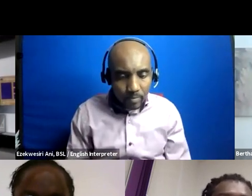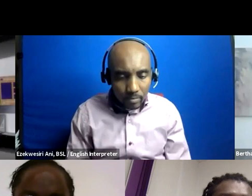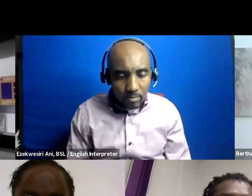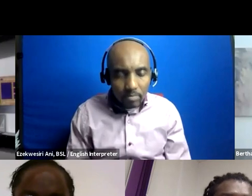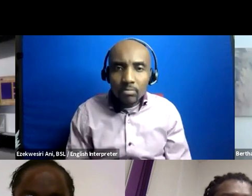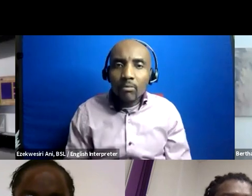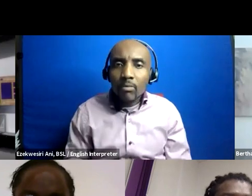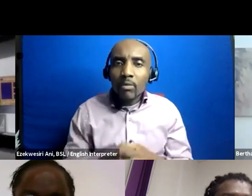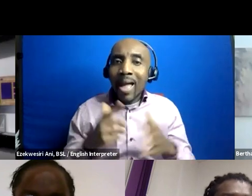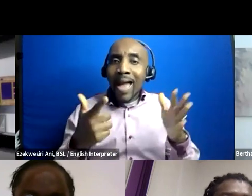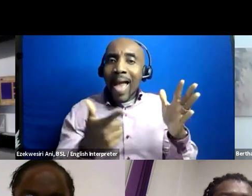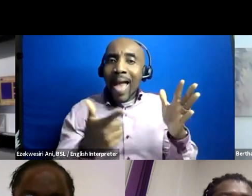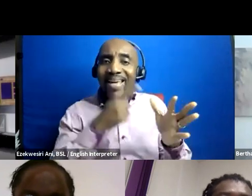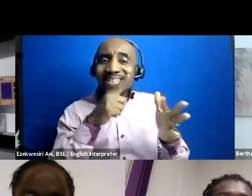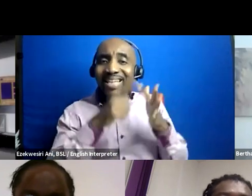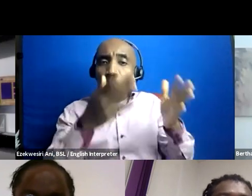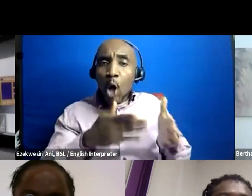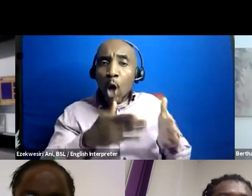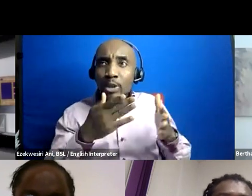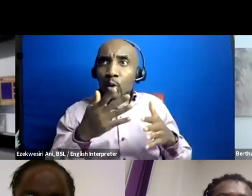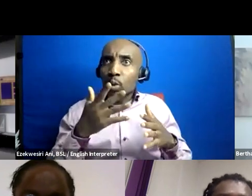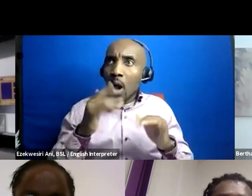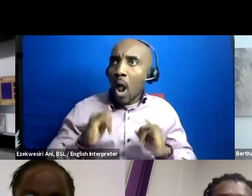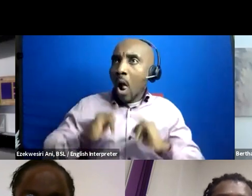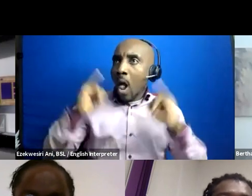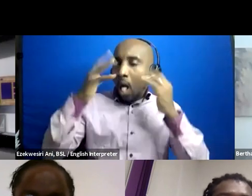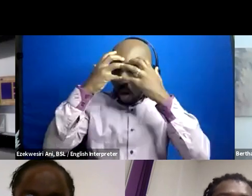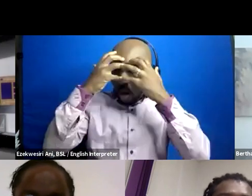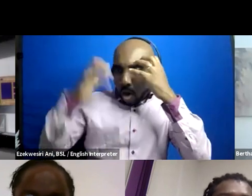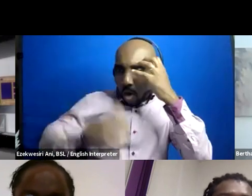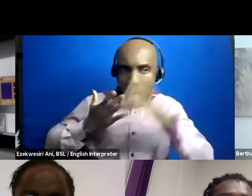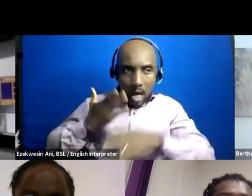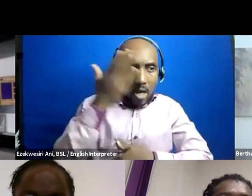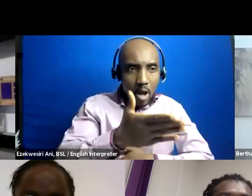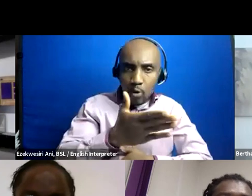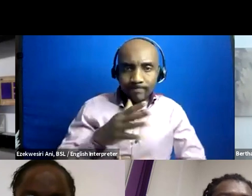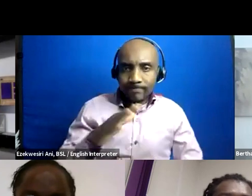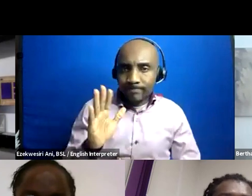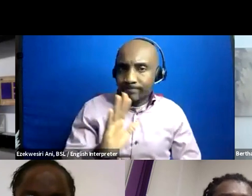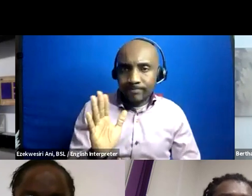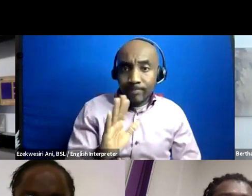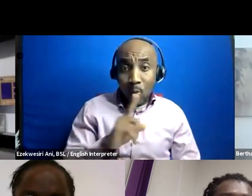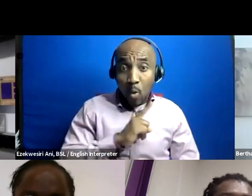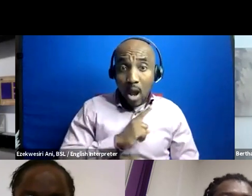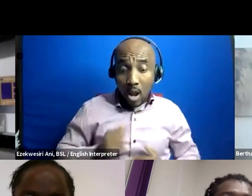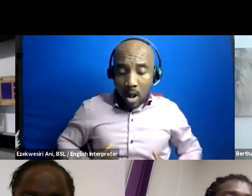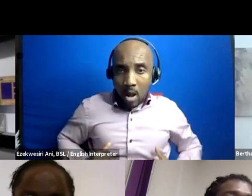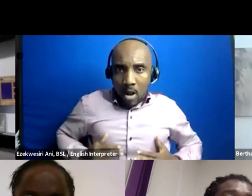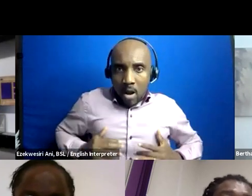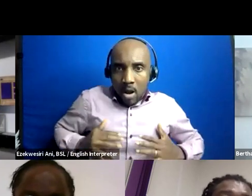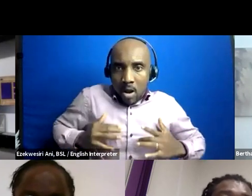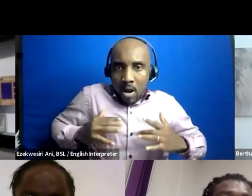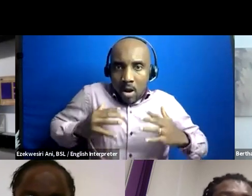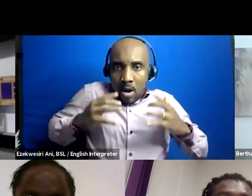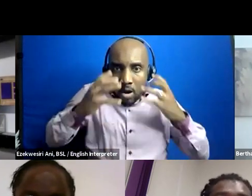right environment for somebody to go to, because they're highly strung. The nurses are stressed already. They've got